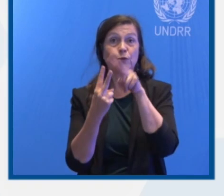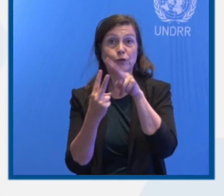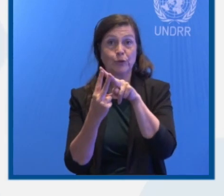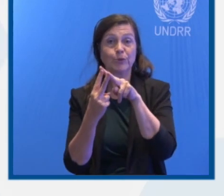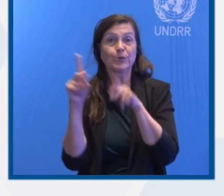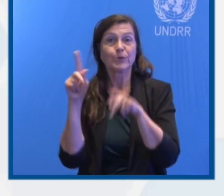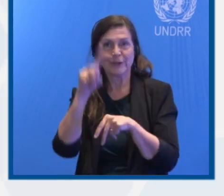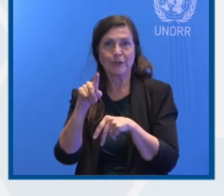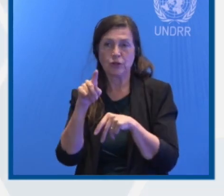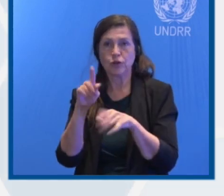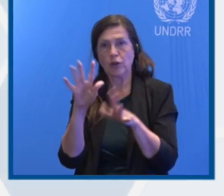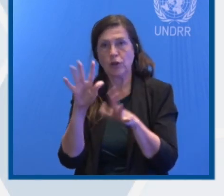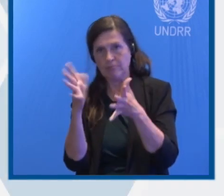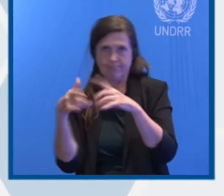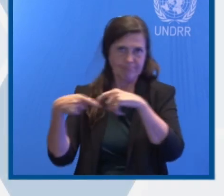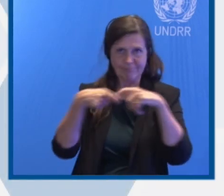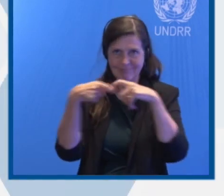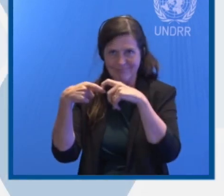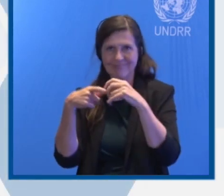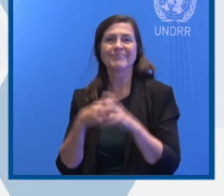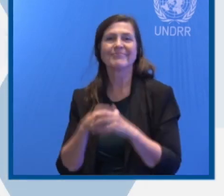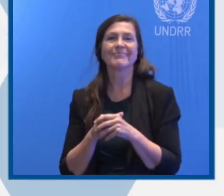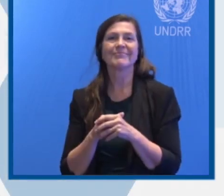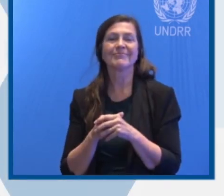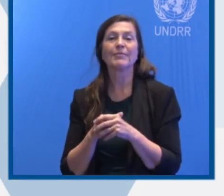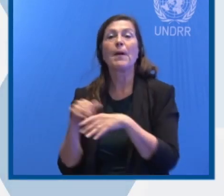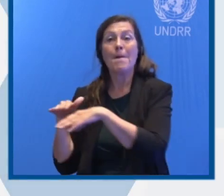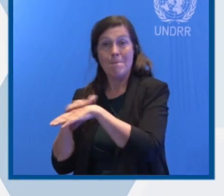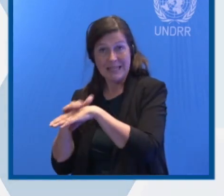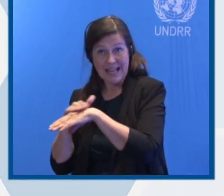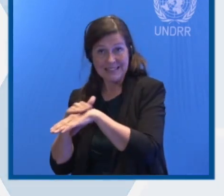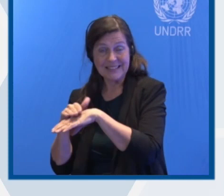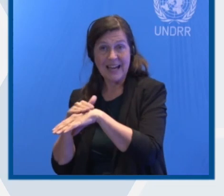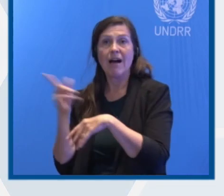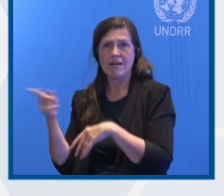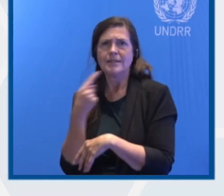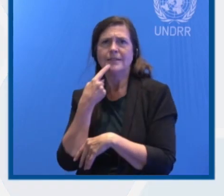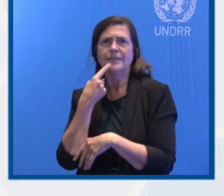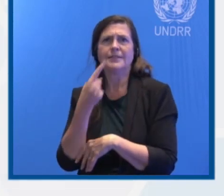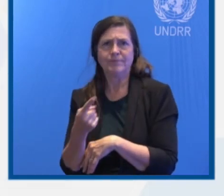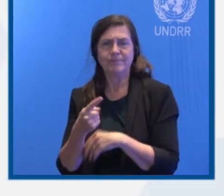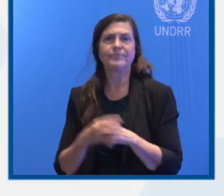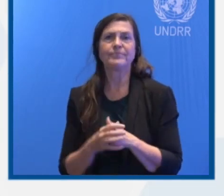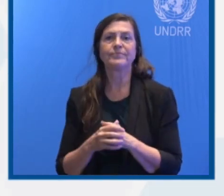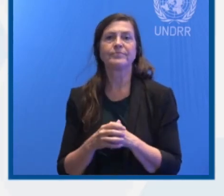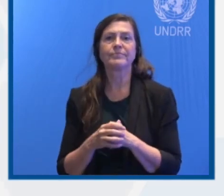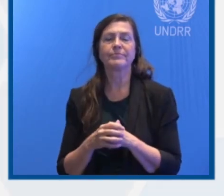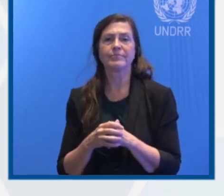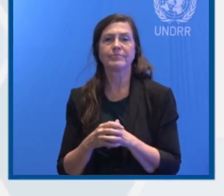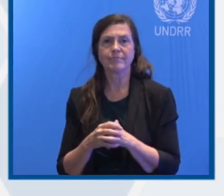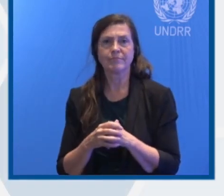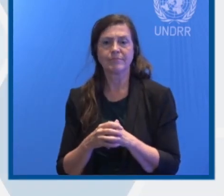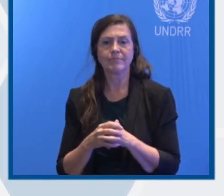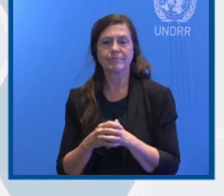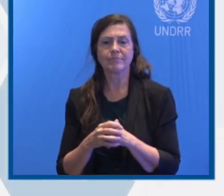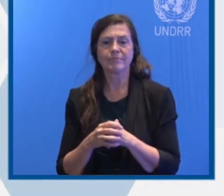related. About the colleague from Madagascar indicated that there are codes,